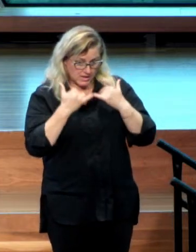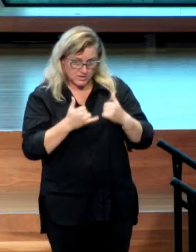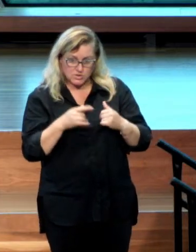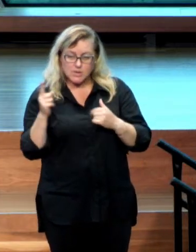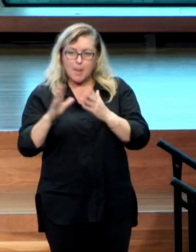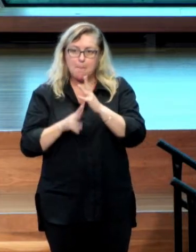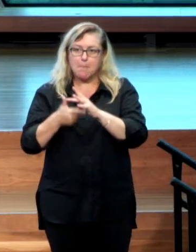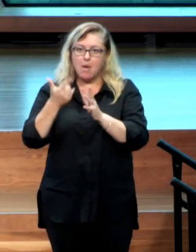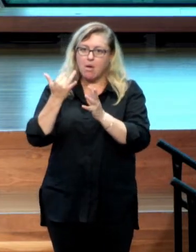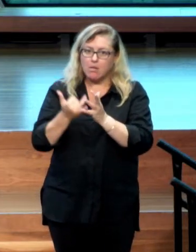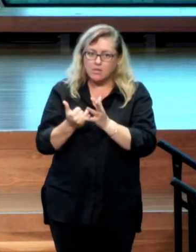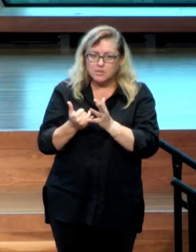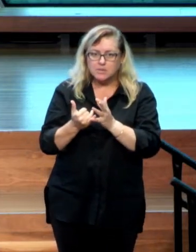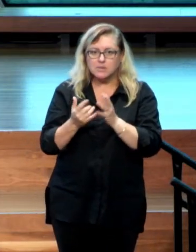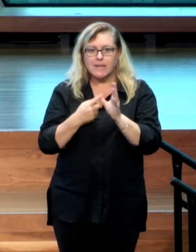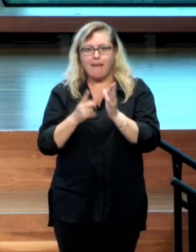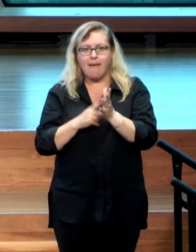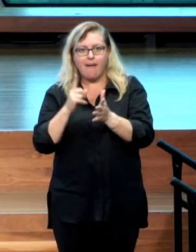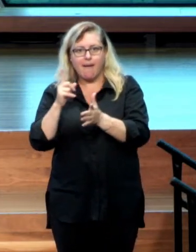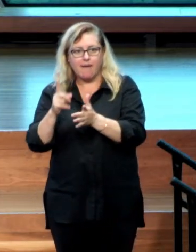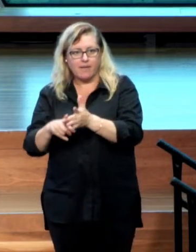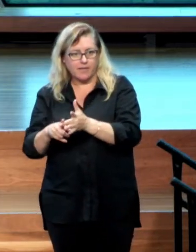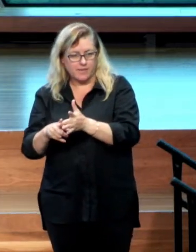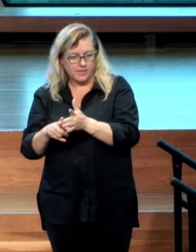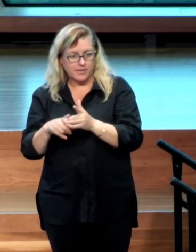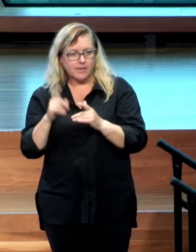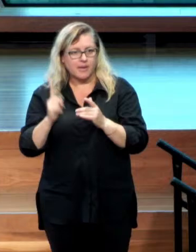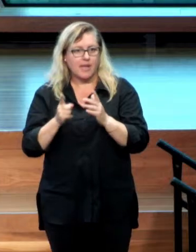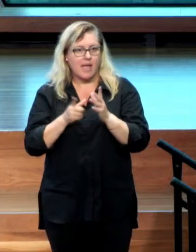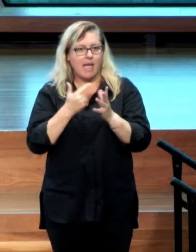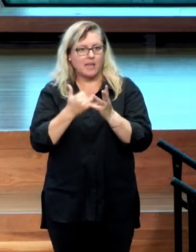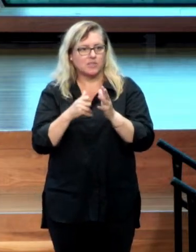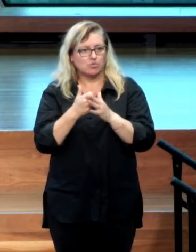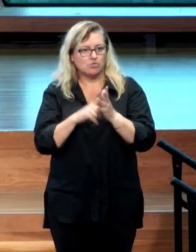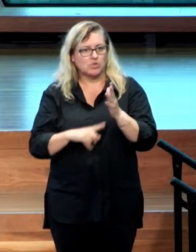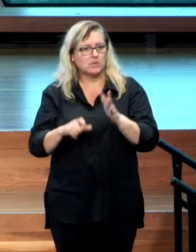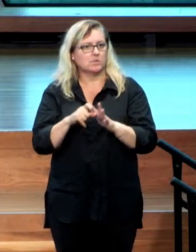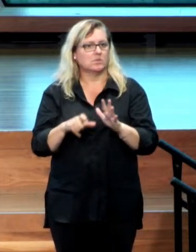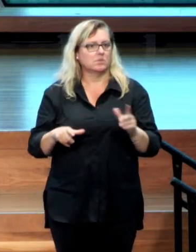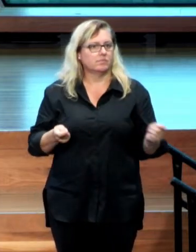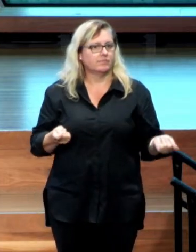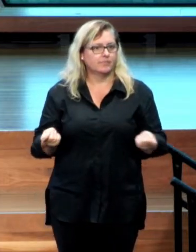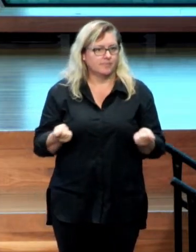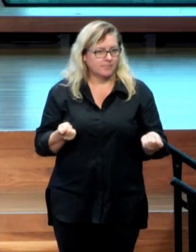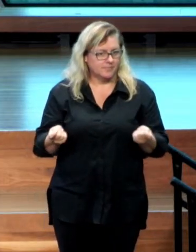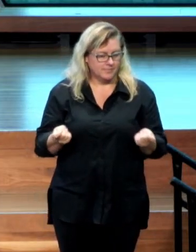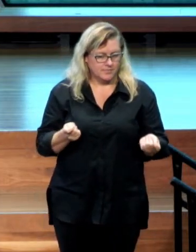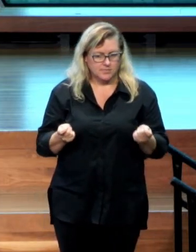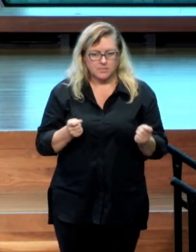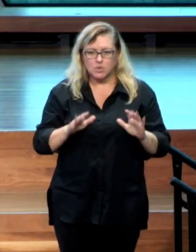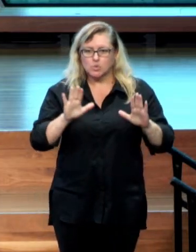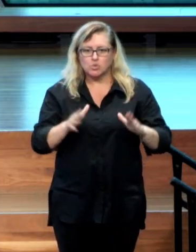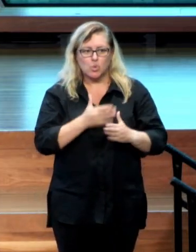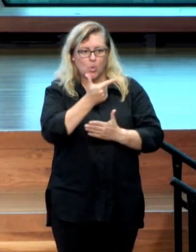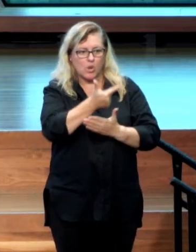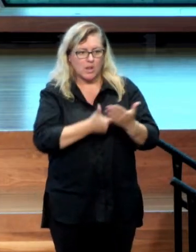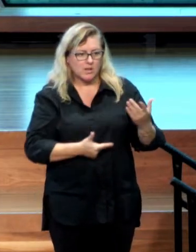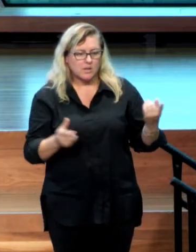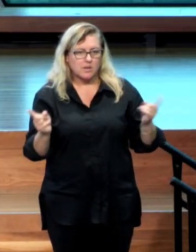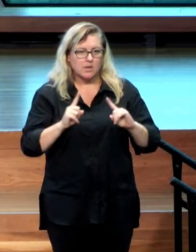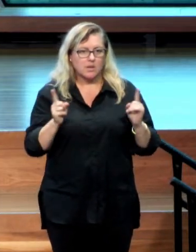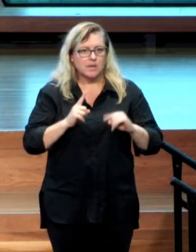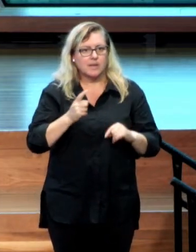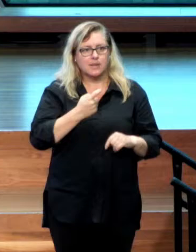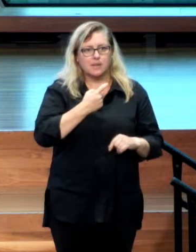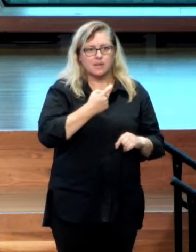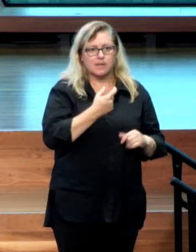Miles Allinson, Ali Richards, Astrid Edwards was a convener. And the shortlisted books are Still